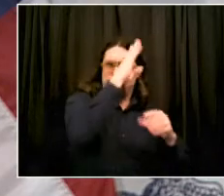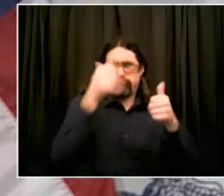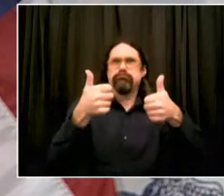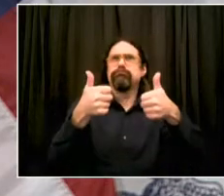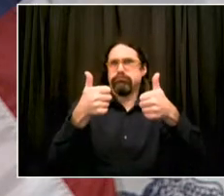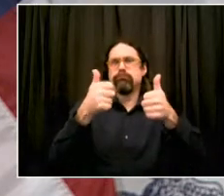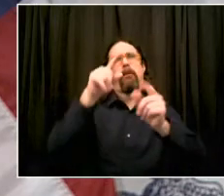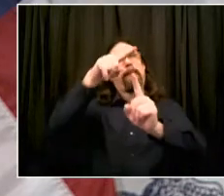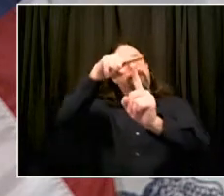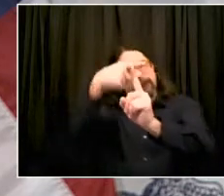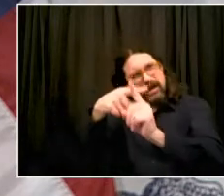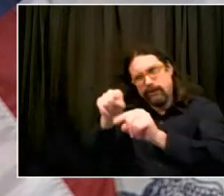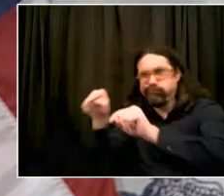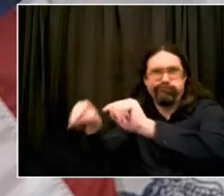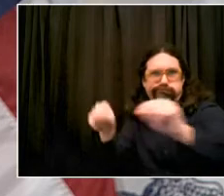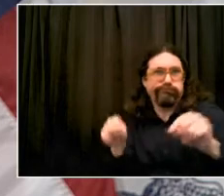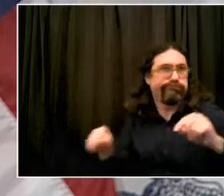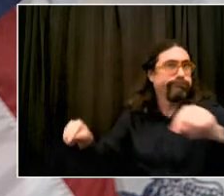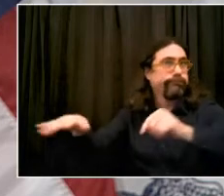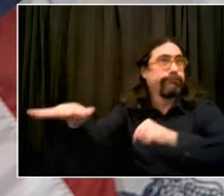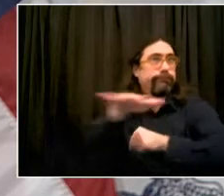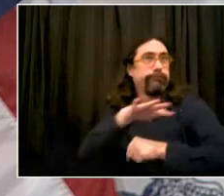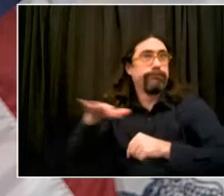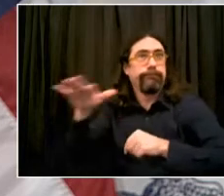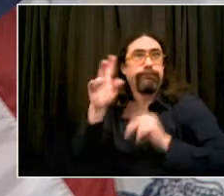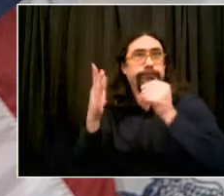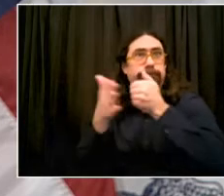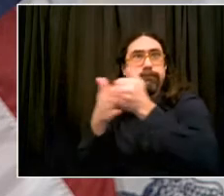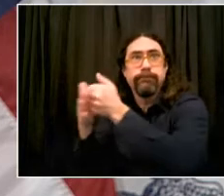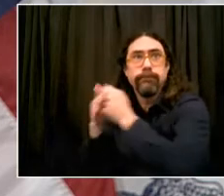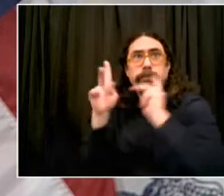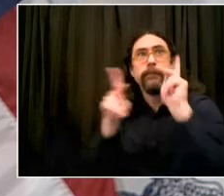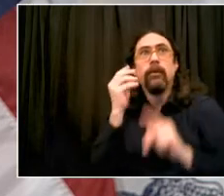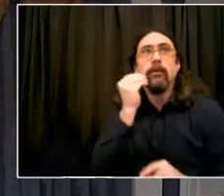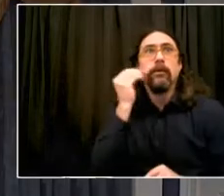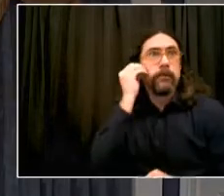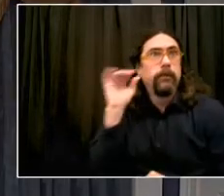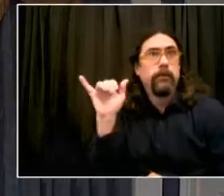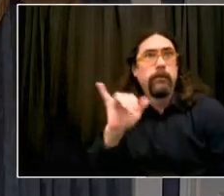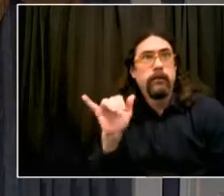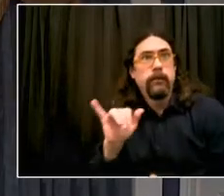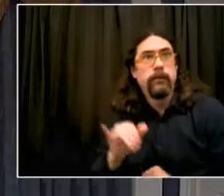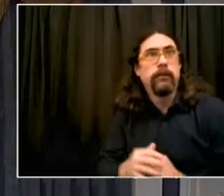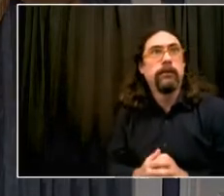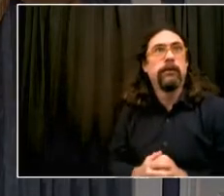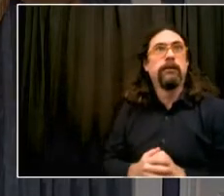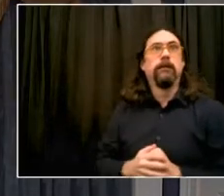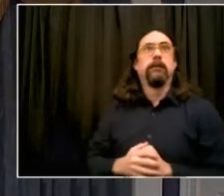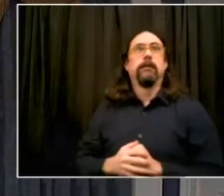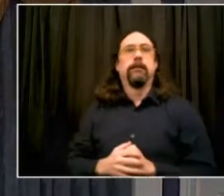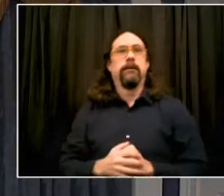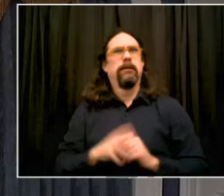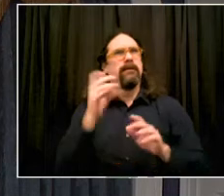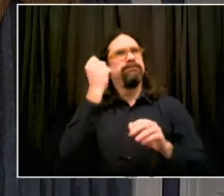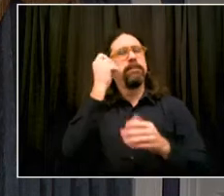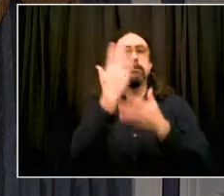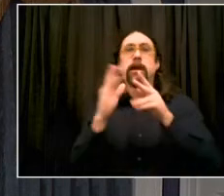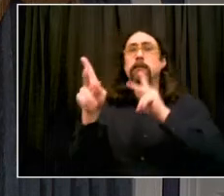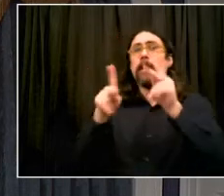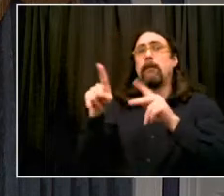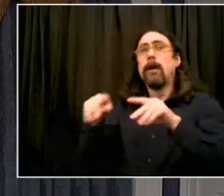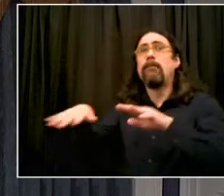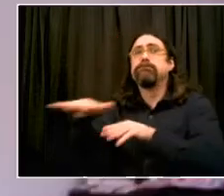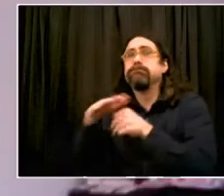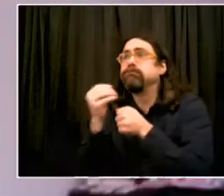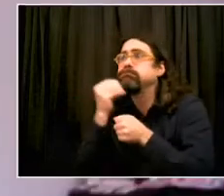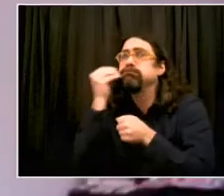this is a tough balance to strike, but it's something I am concerned about. Dr. Choksi. Thank you, Mr. Mayor. And I really agree with you.